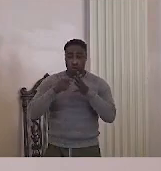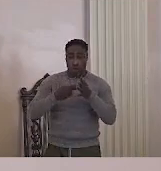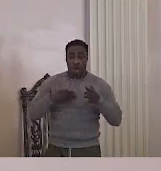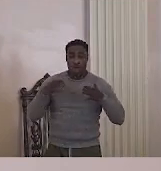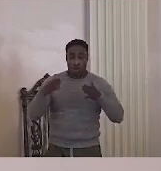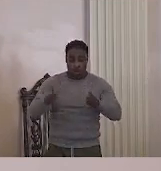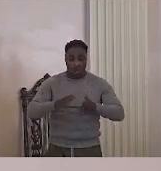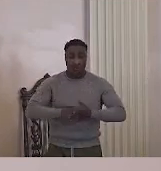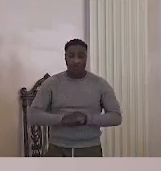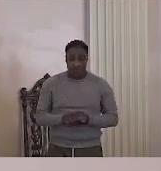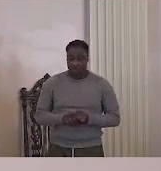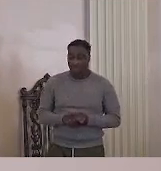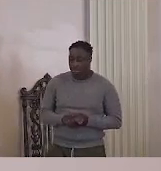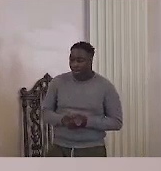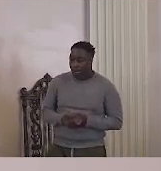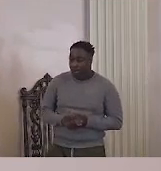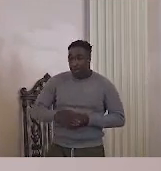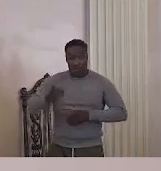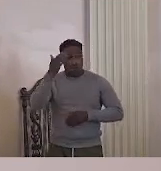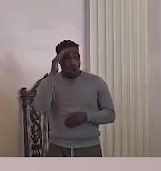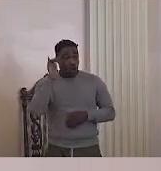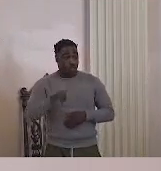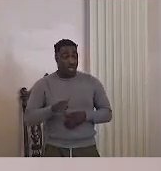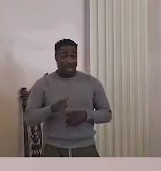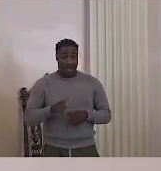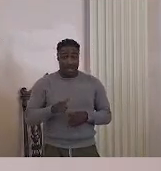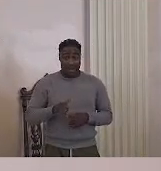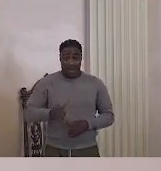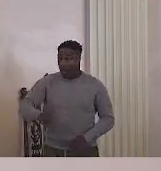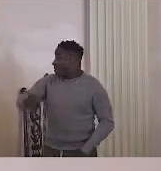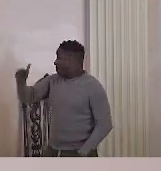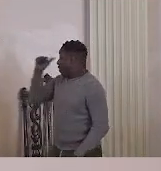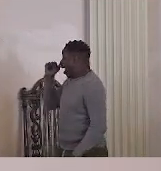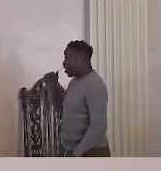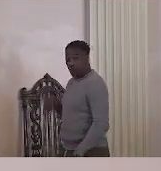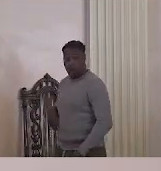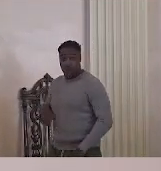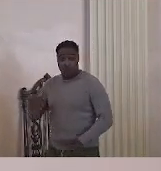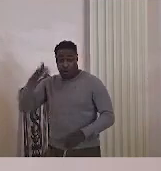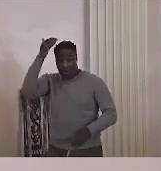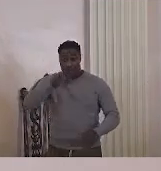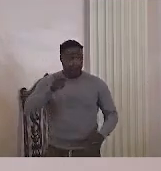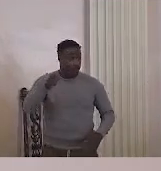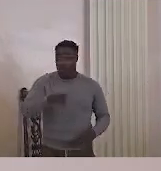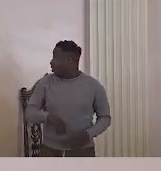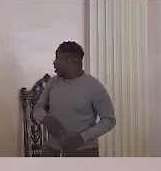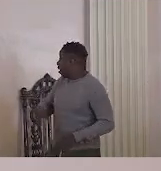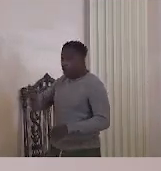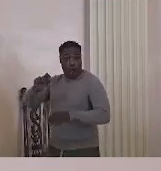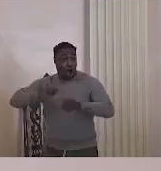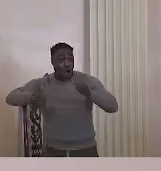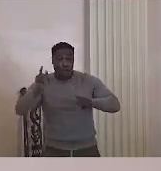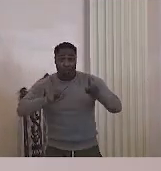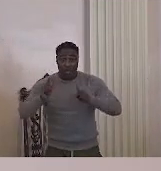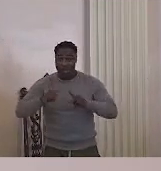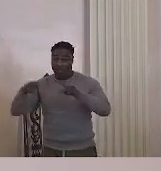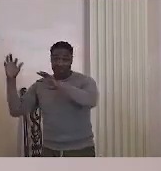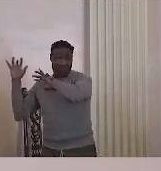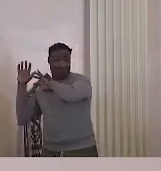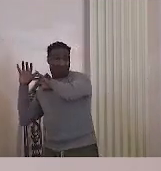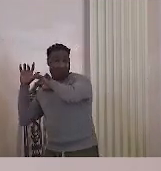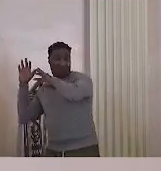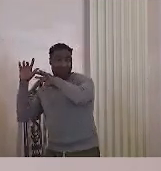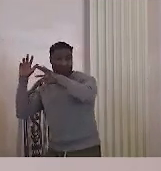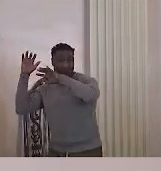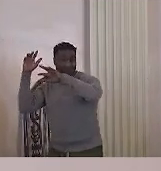way. And know that behind you and before you, others are flocking. There are